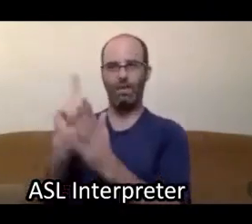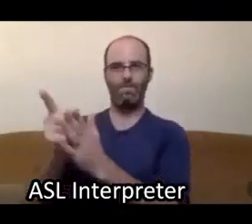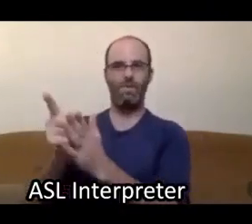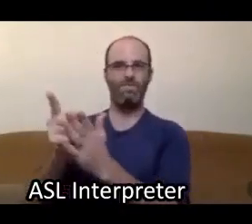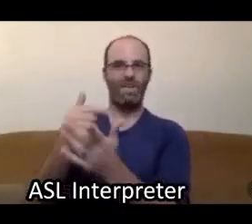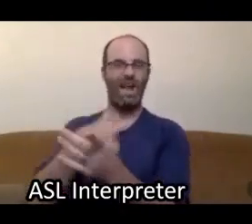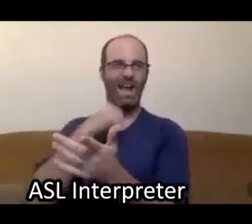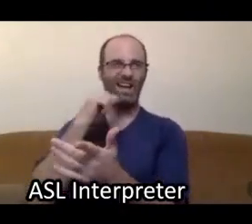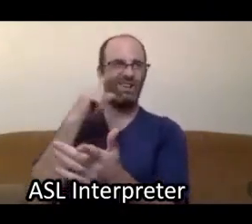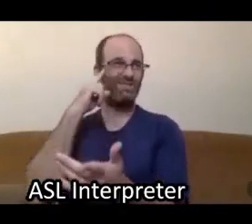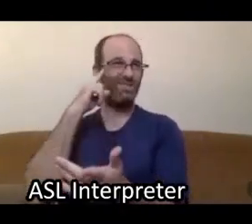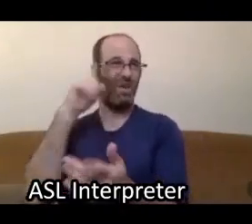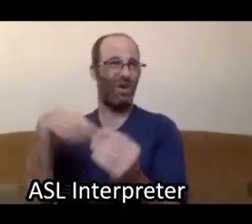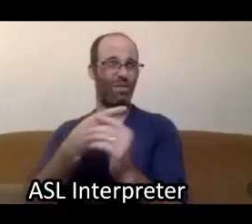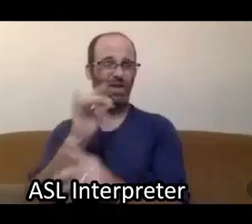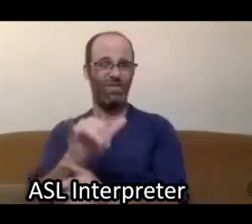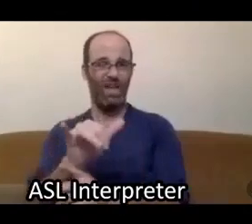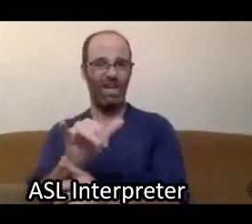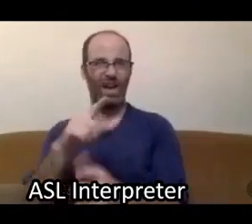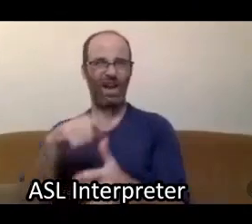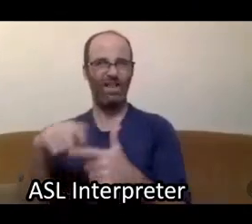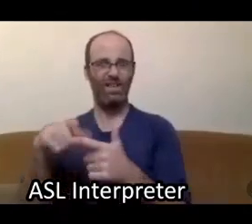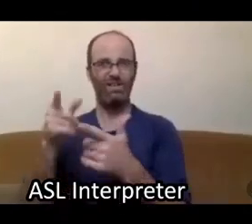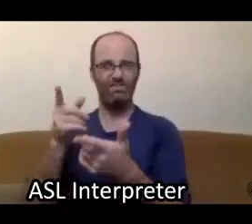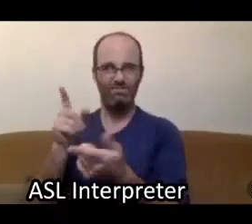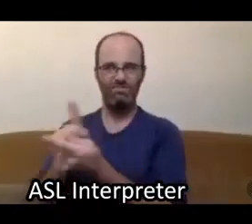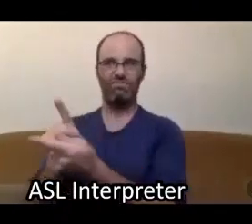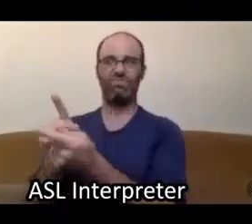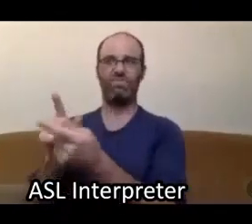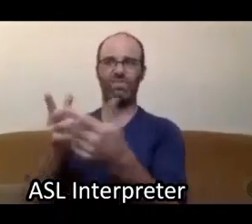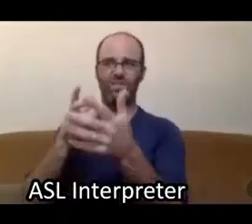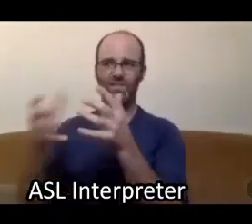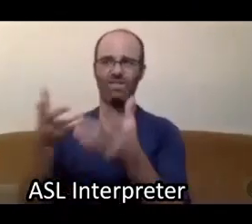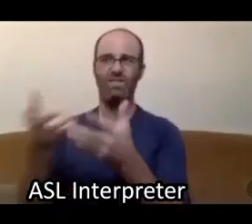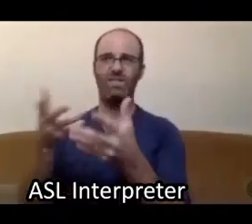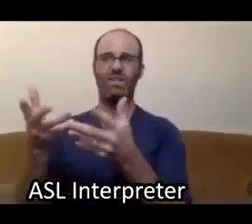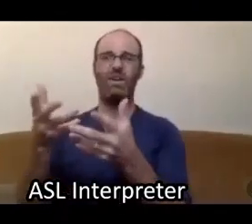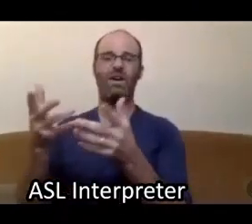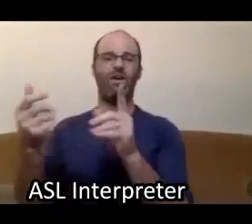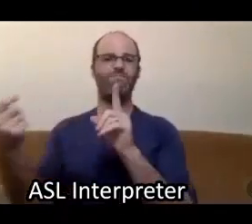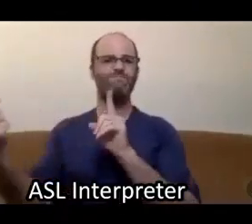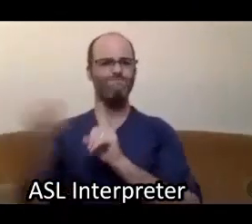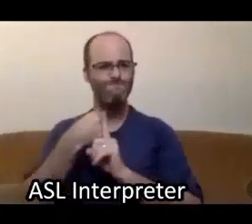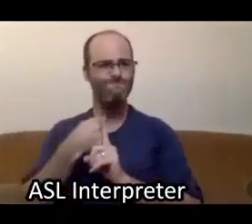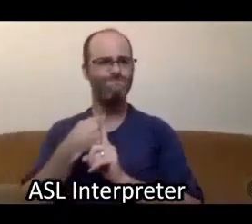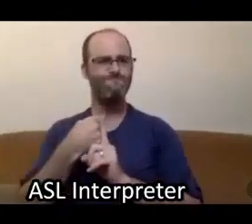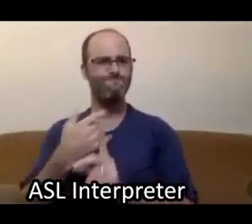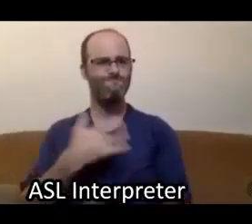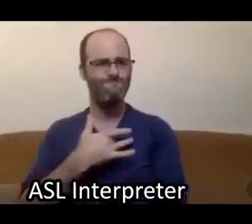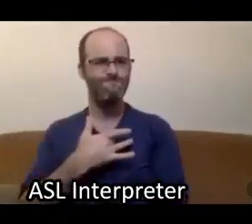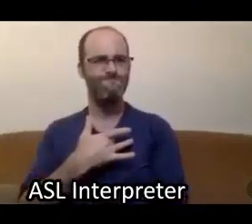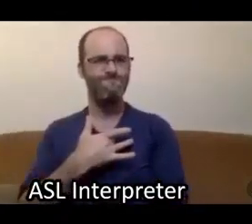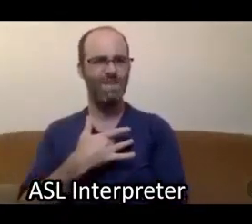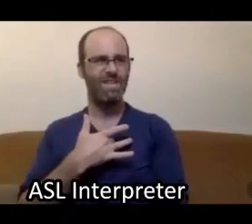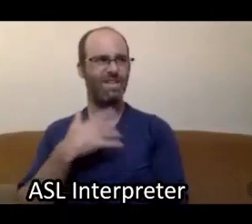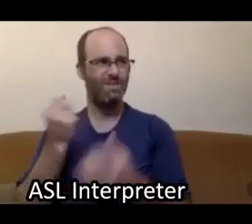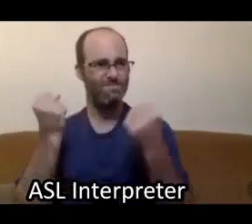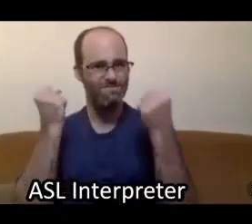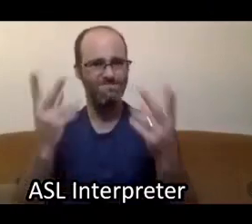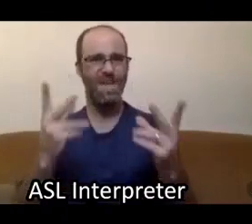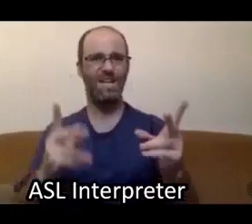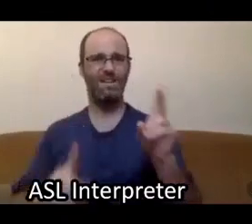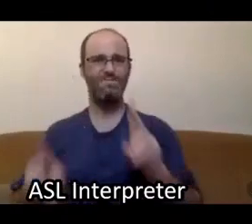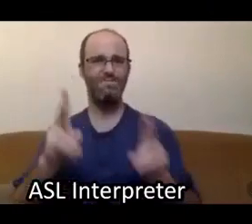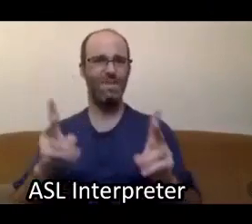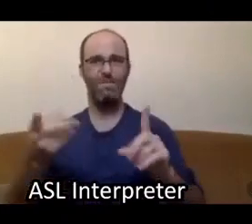it just really struck me that there are loads of people who just basically can't